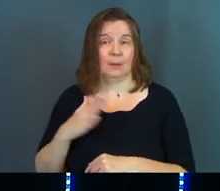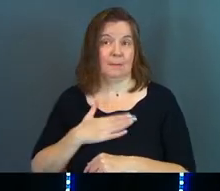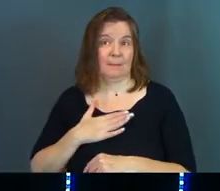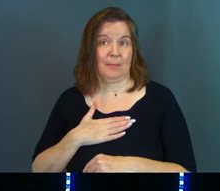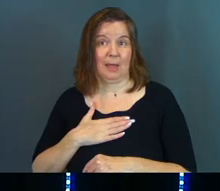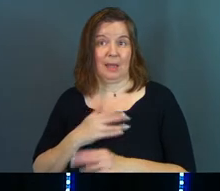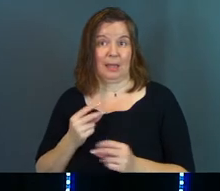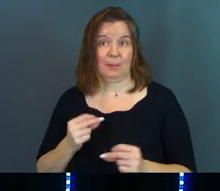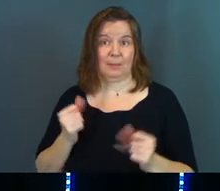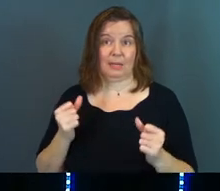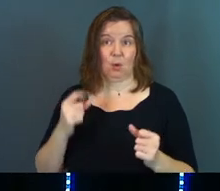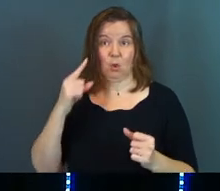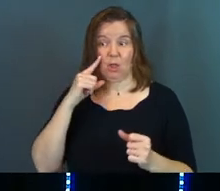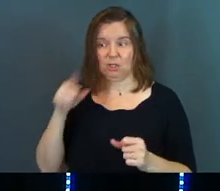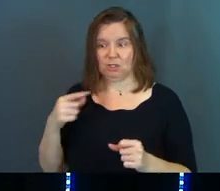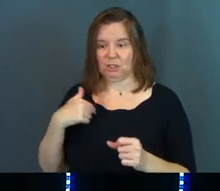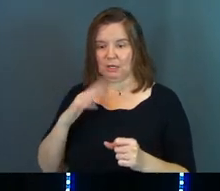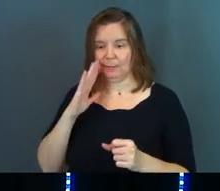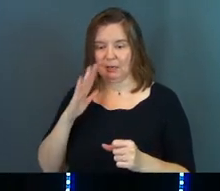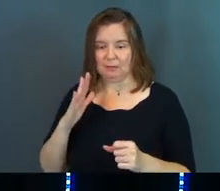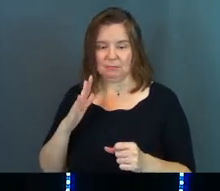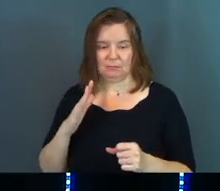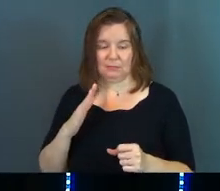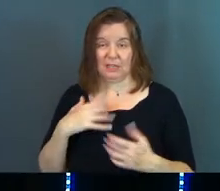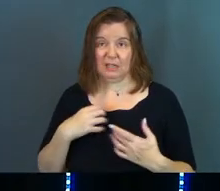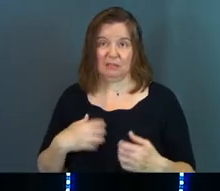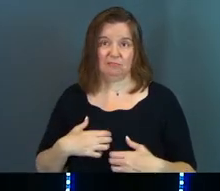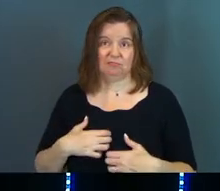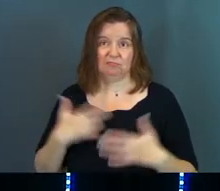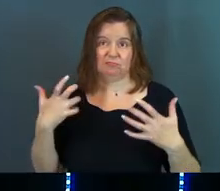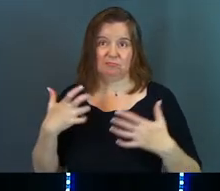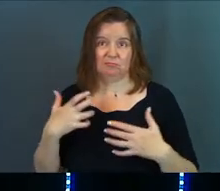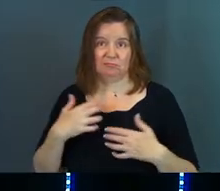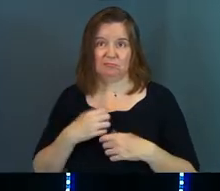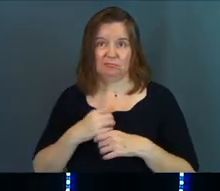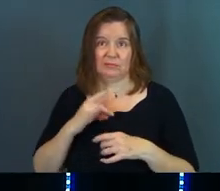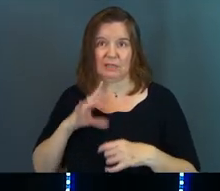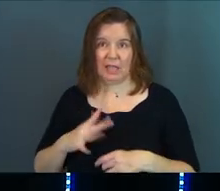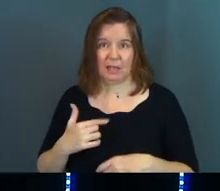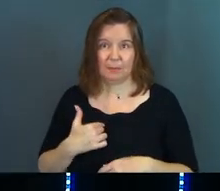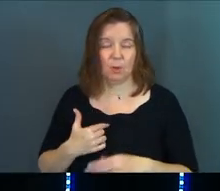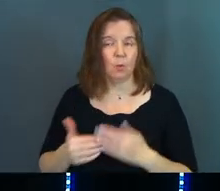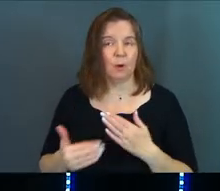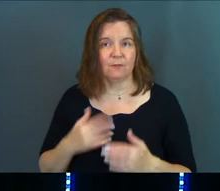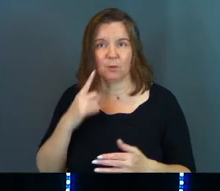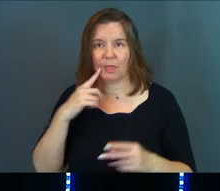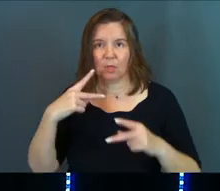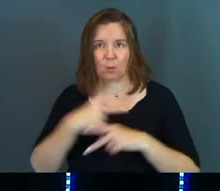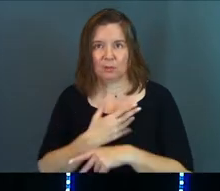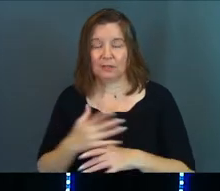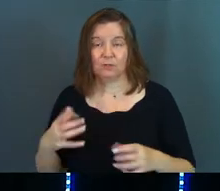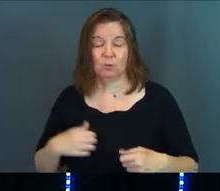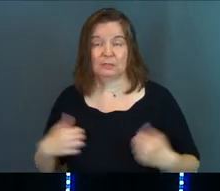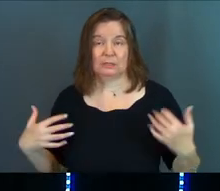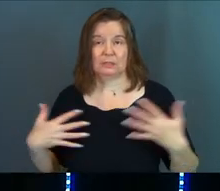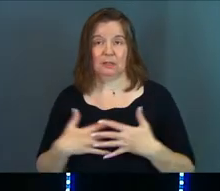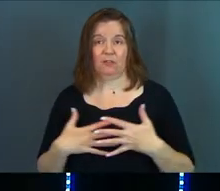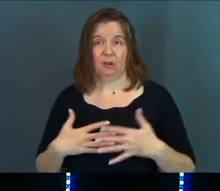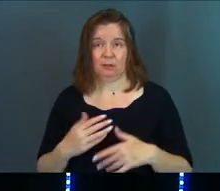my immediate thought is she's going to hate me, she's going to be angry at me, whatever you could think, just the worst stuff. I was terrified.